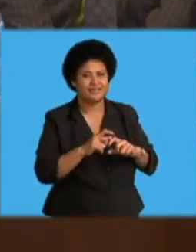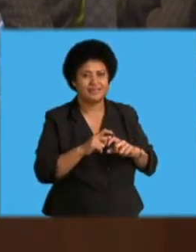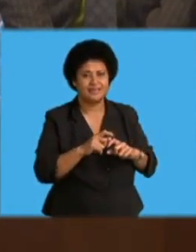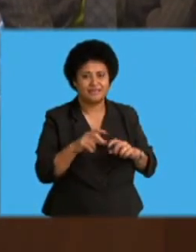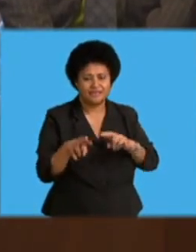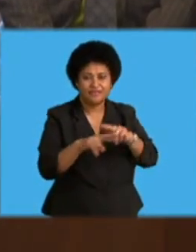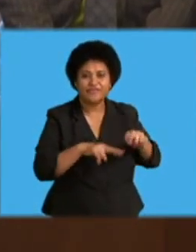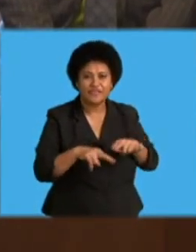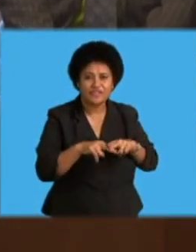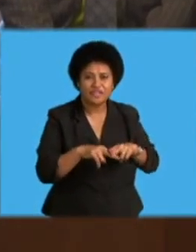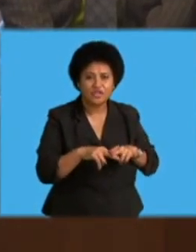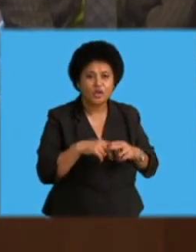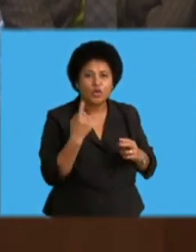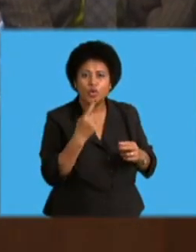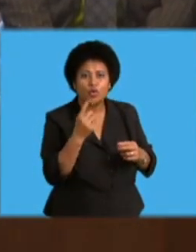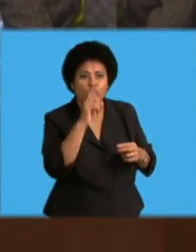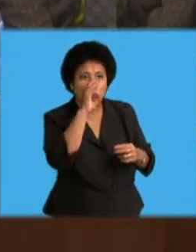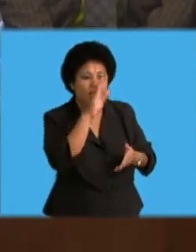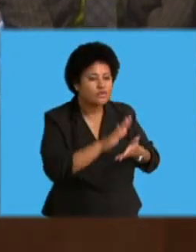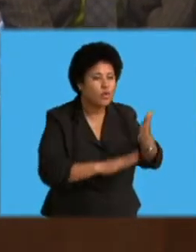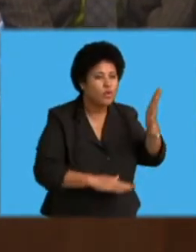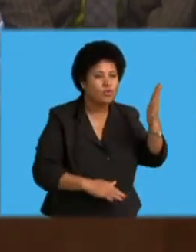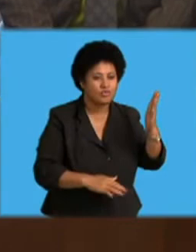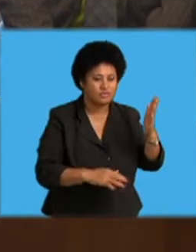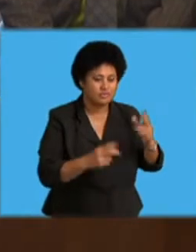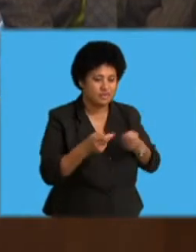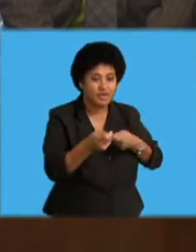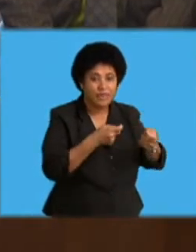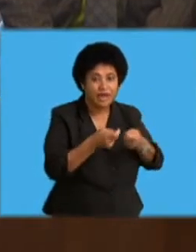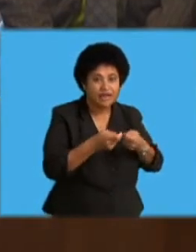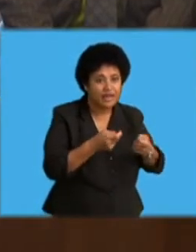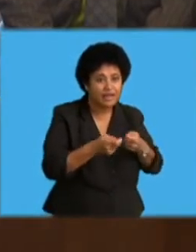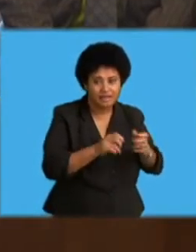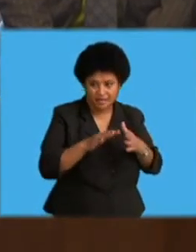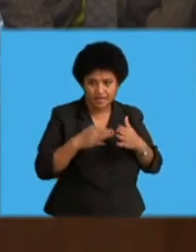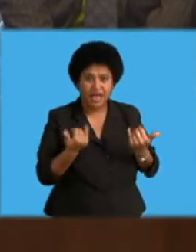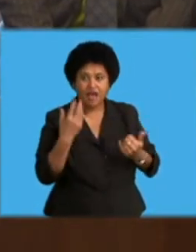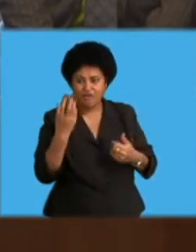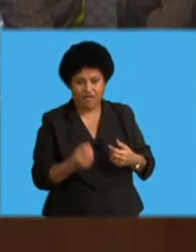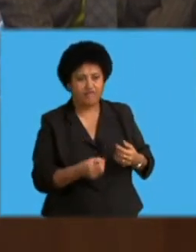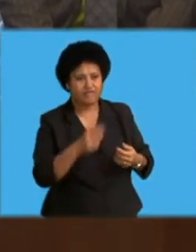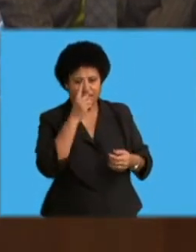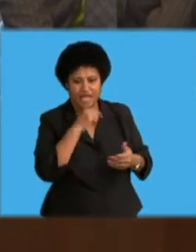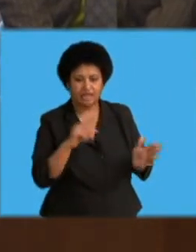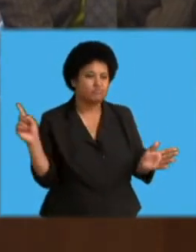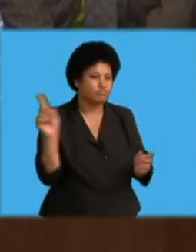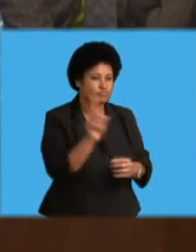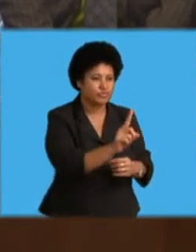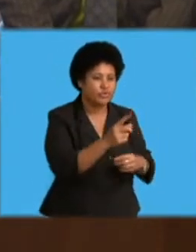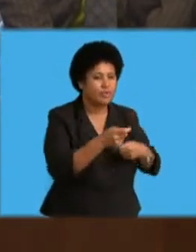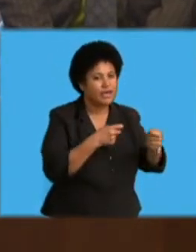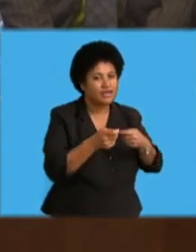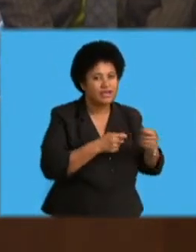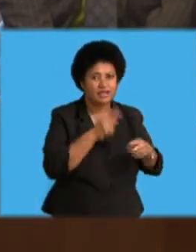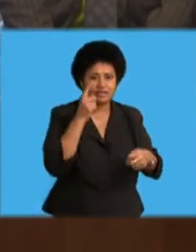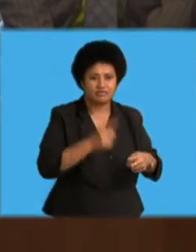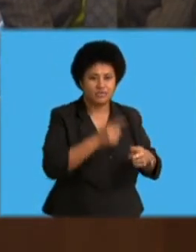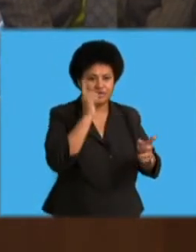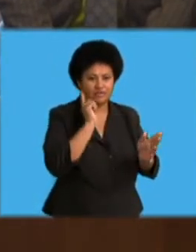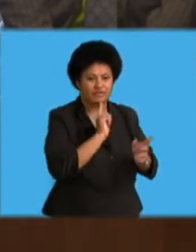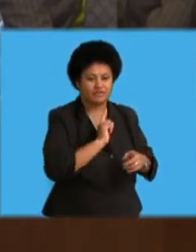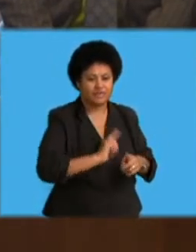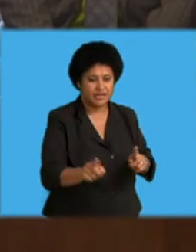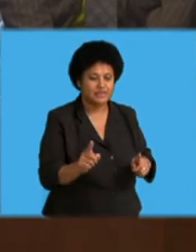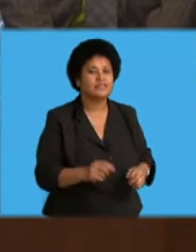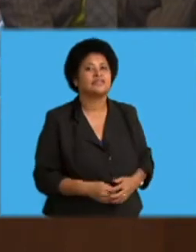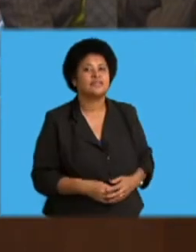markets now are able to access markets a lot quicker, a lot more easily, without having a high attrition rate as far as the produce is concerned.